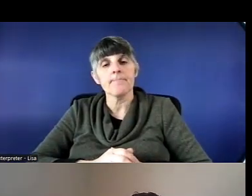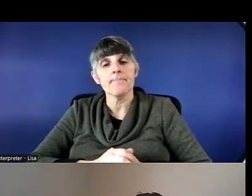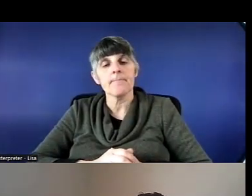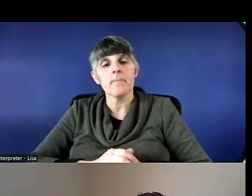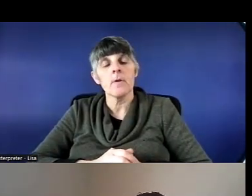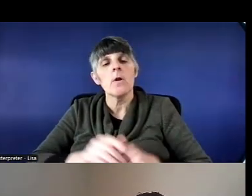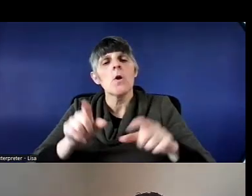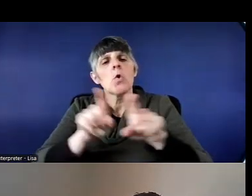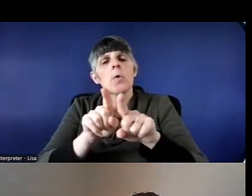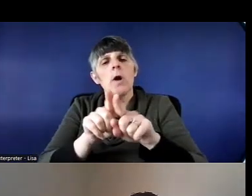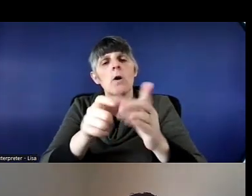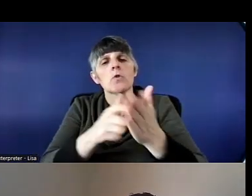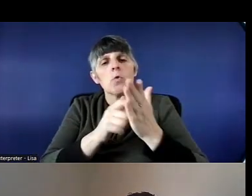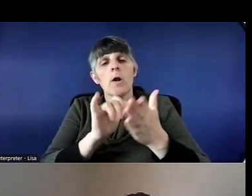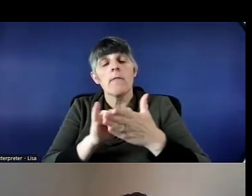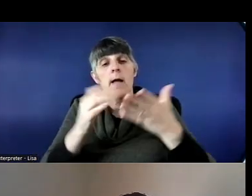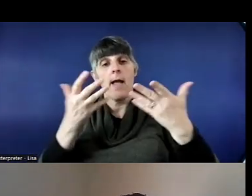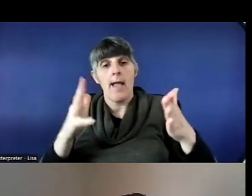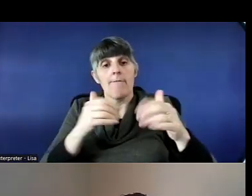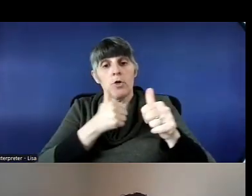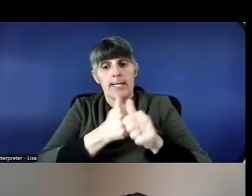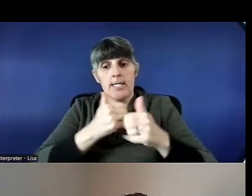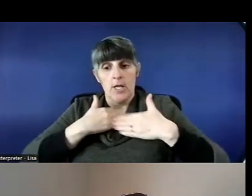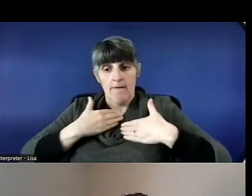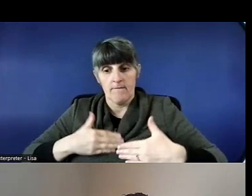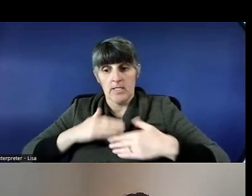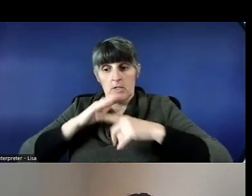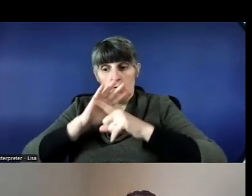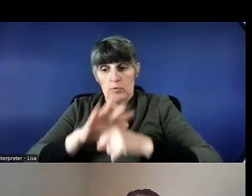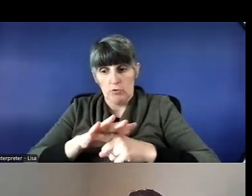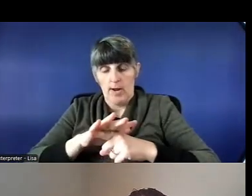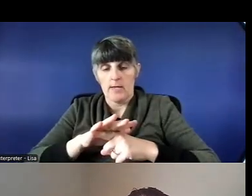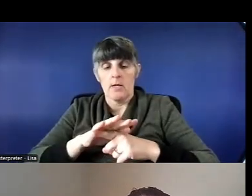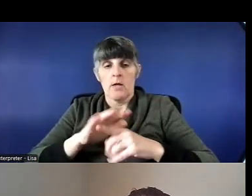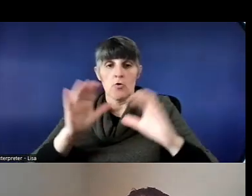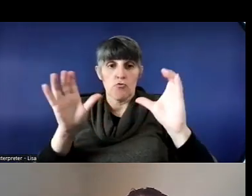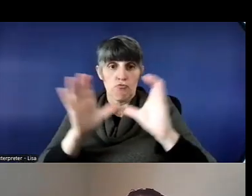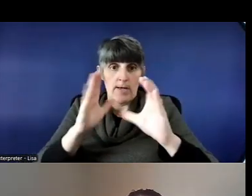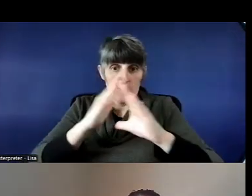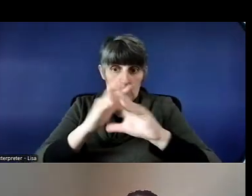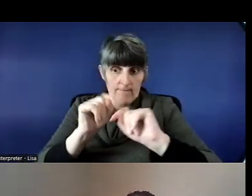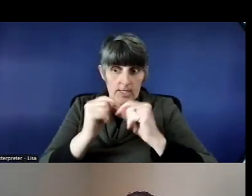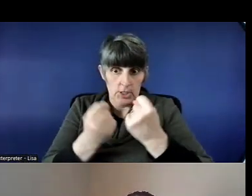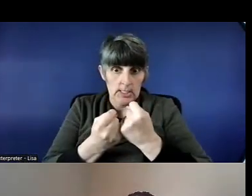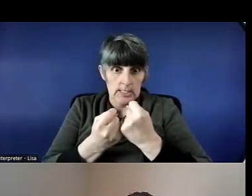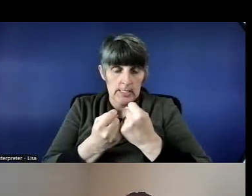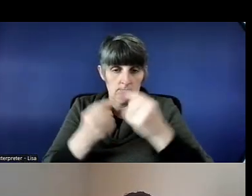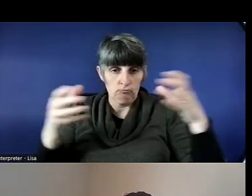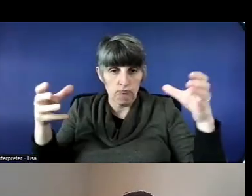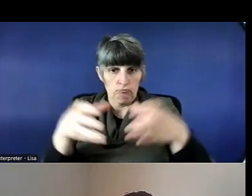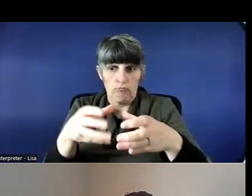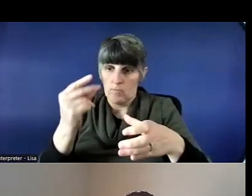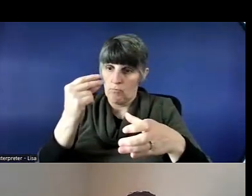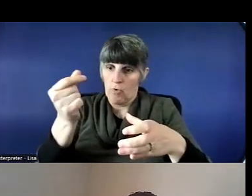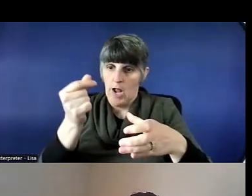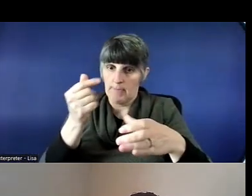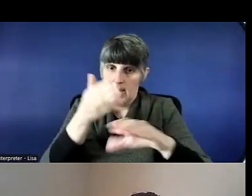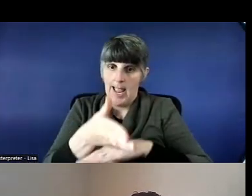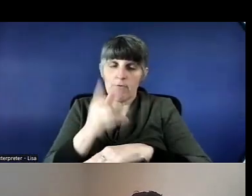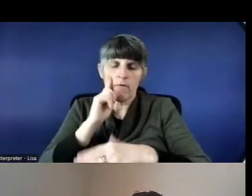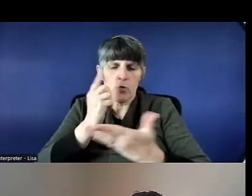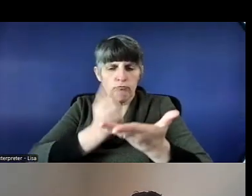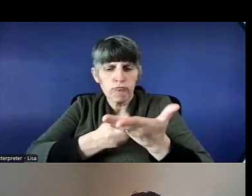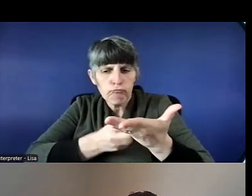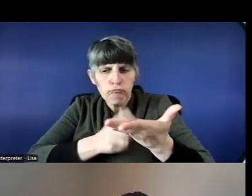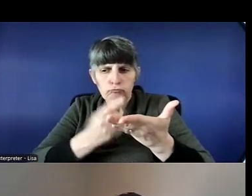We also require that after each physical restraint, the crisis prevention team would meet promptly afterwards to review